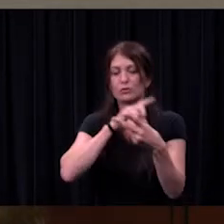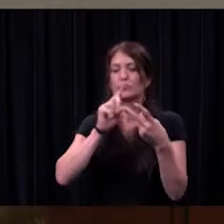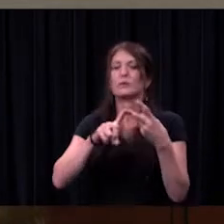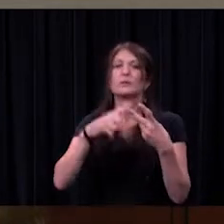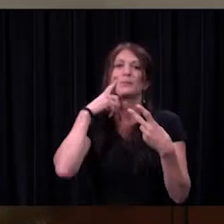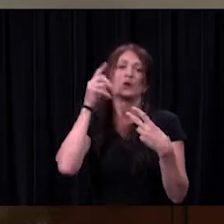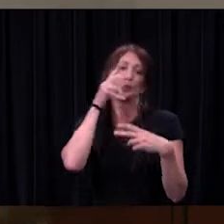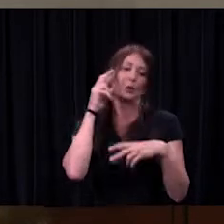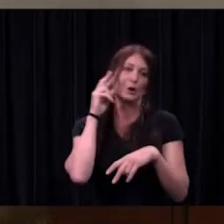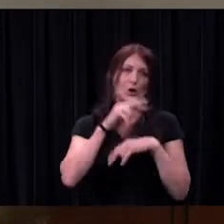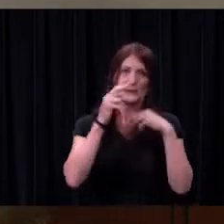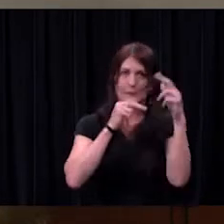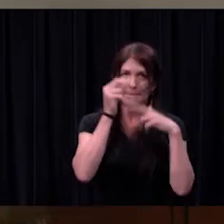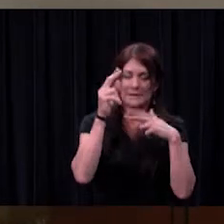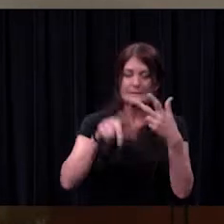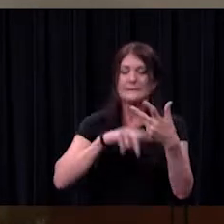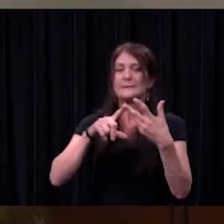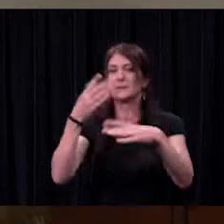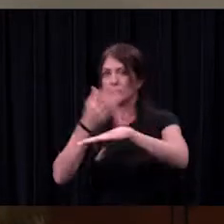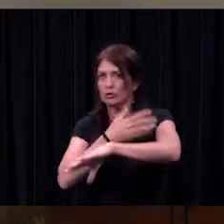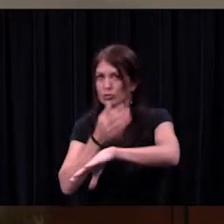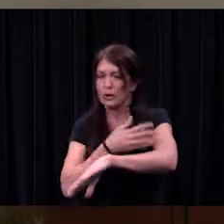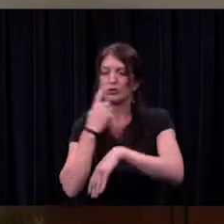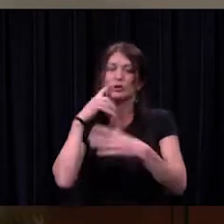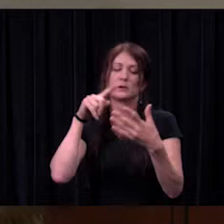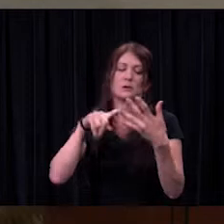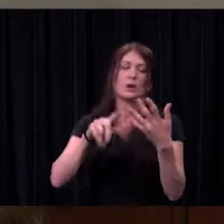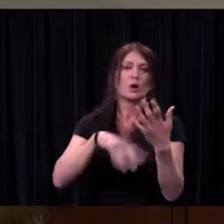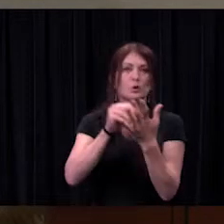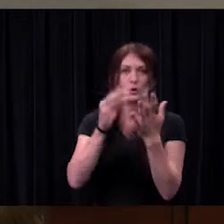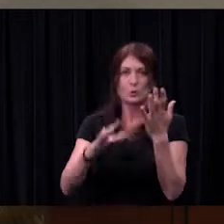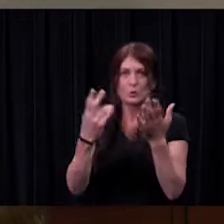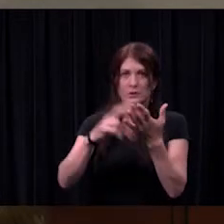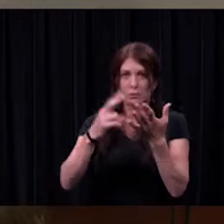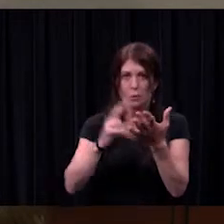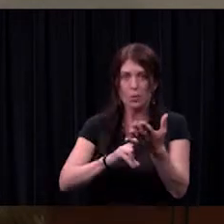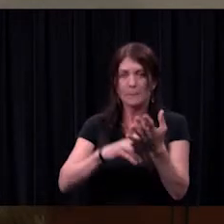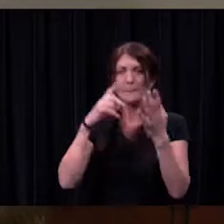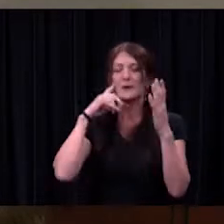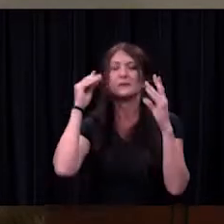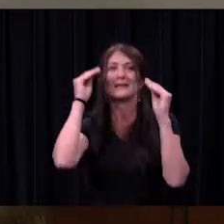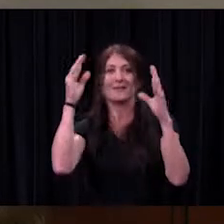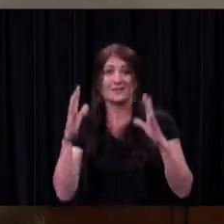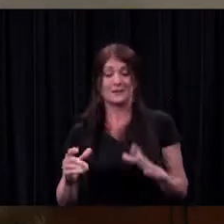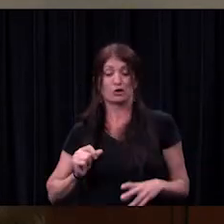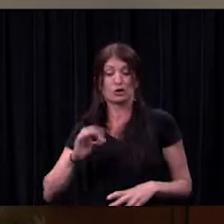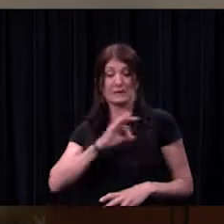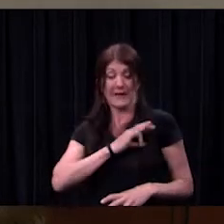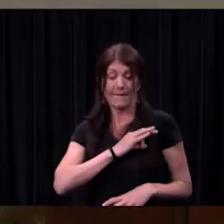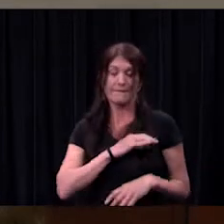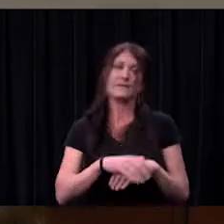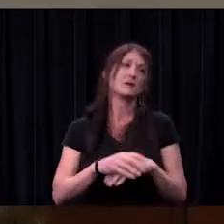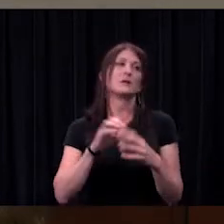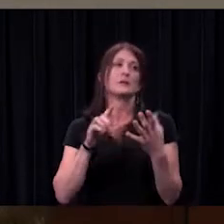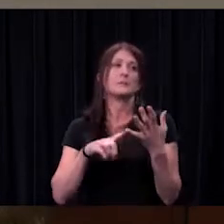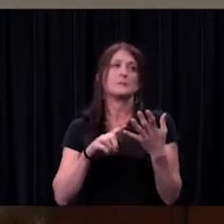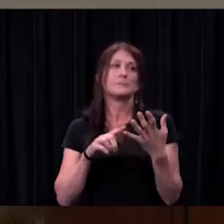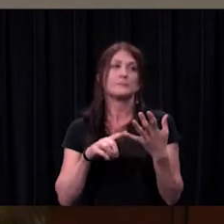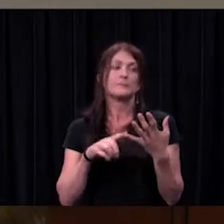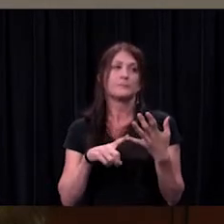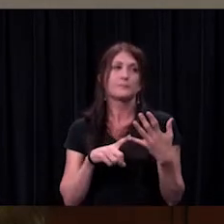our student enrollment, our teaching staff, our locations of all of our staff people. We look at our